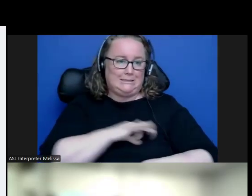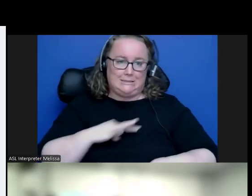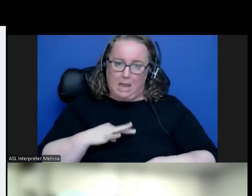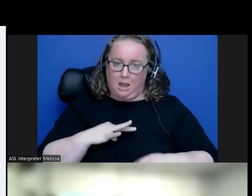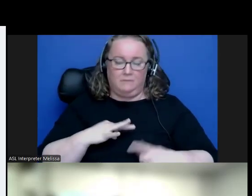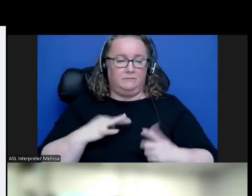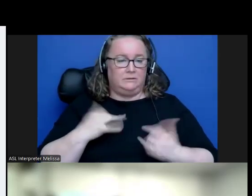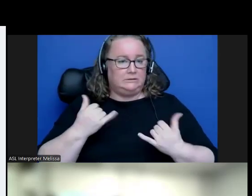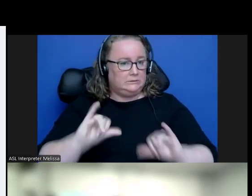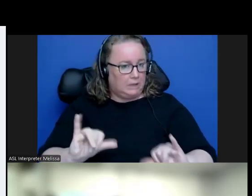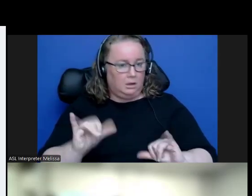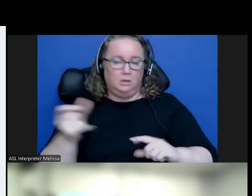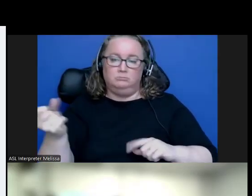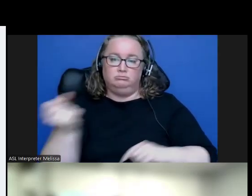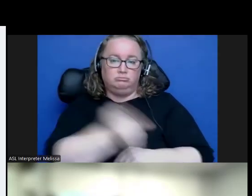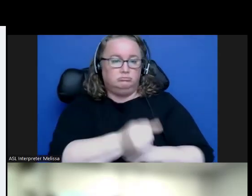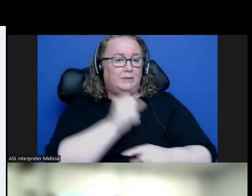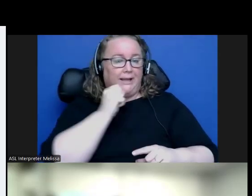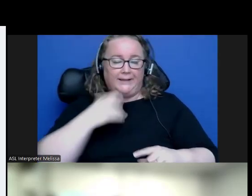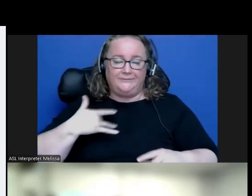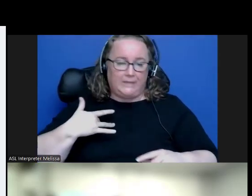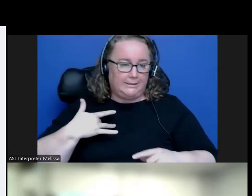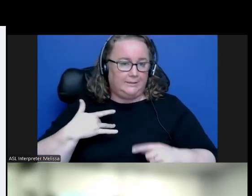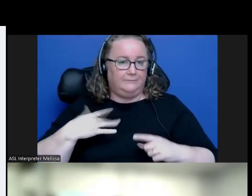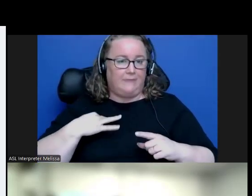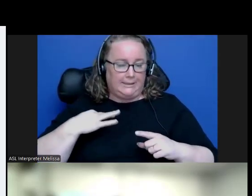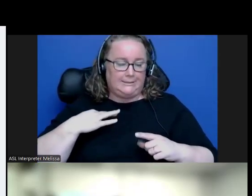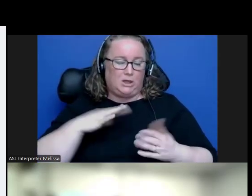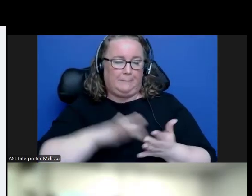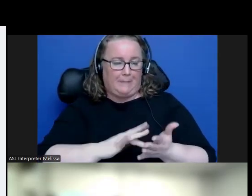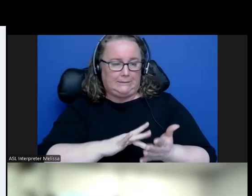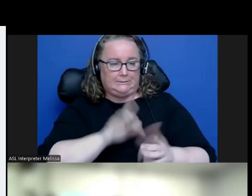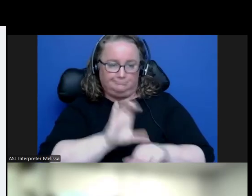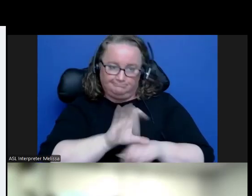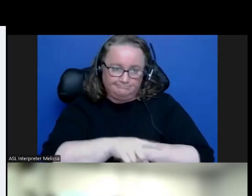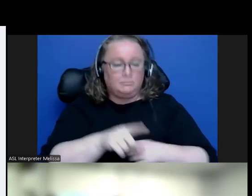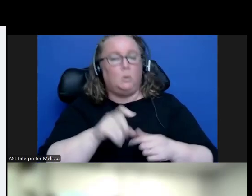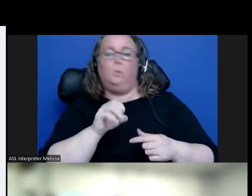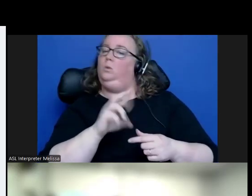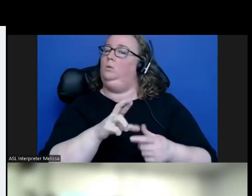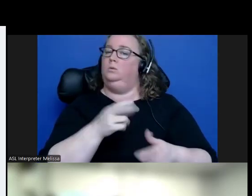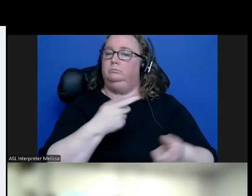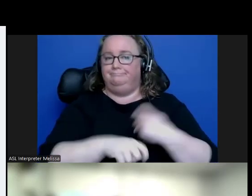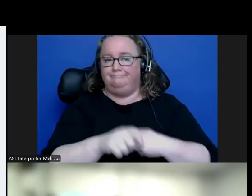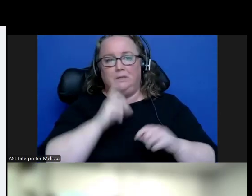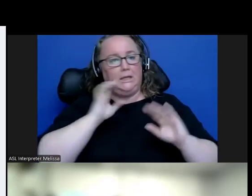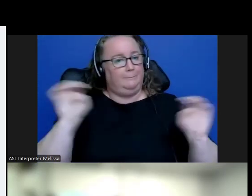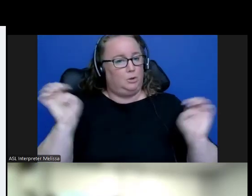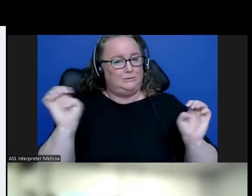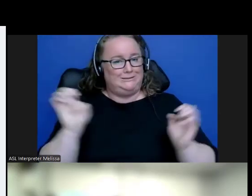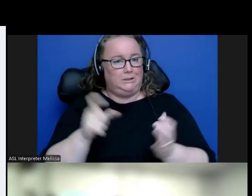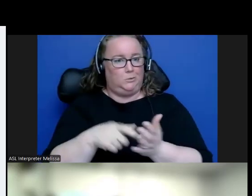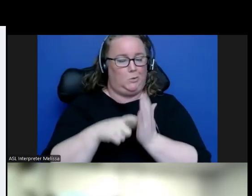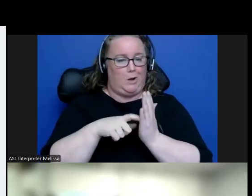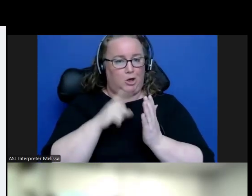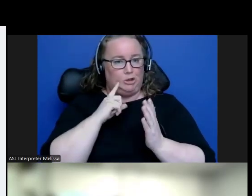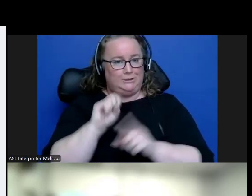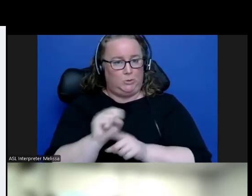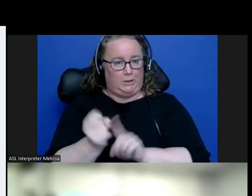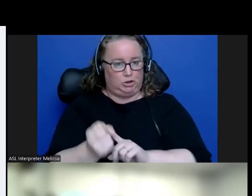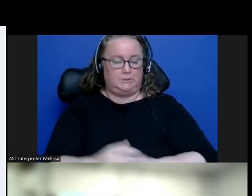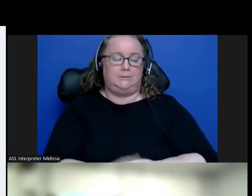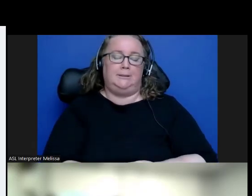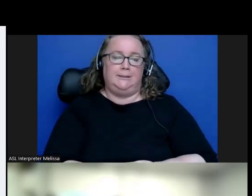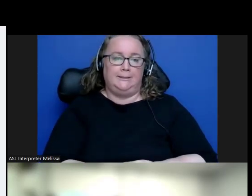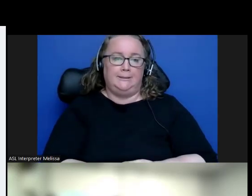patients to involuntary emergency medication absent the requisite emergency circumstances. In